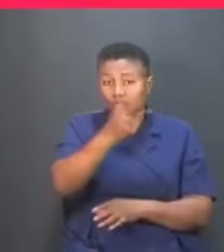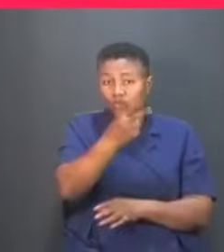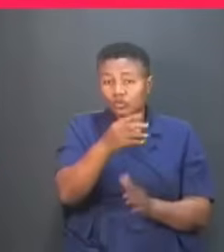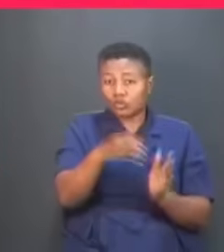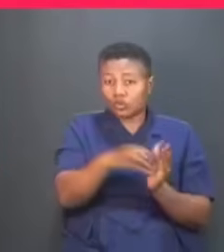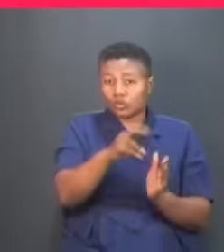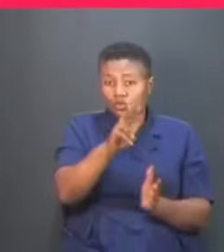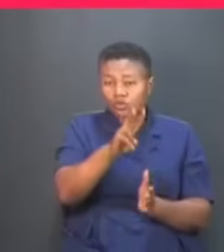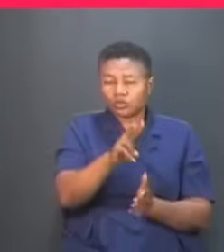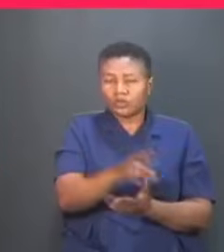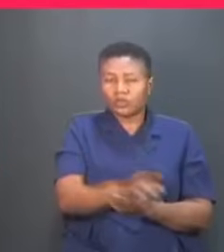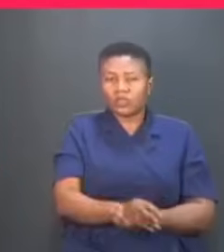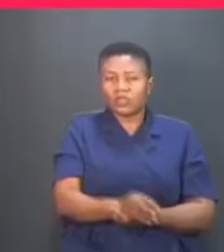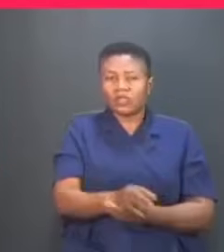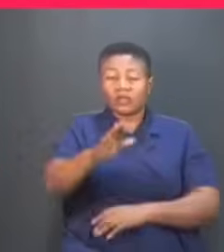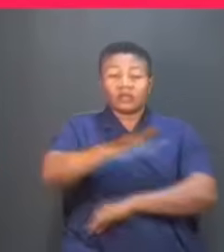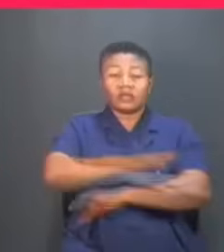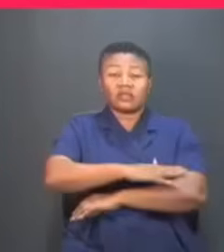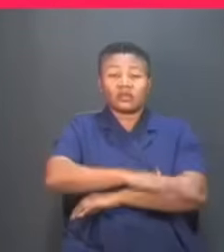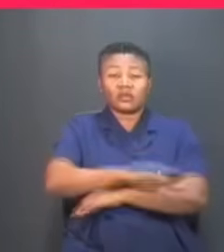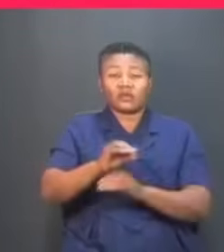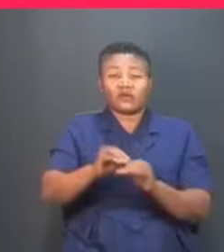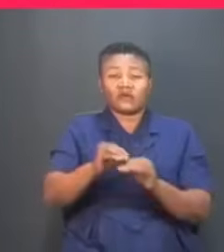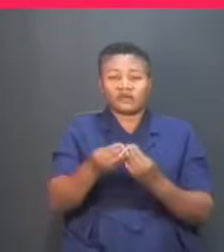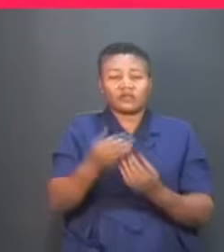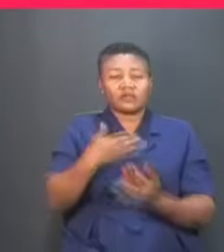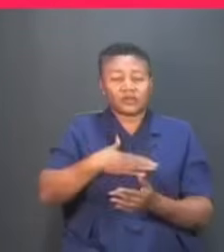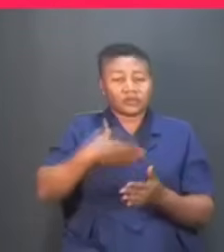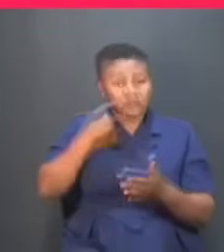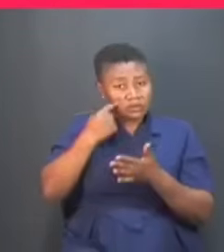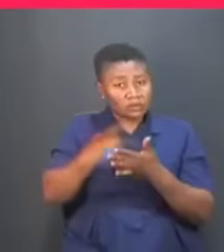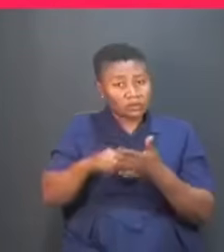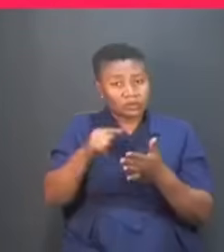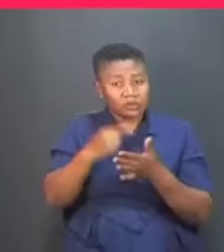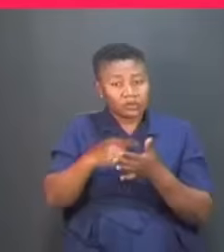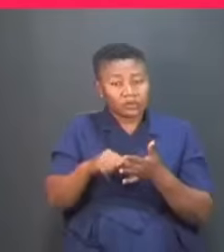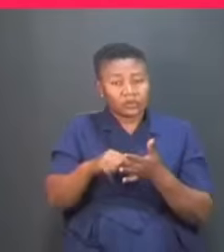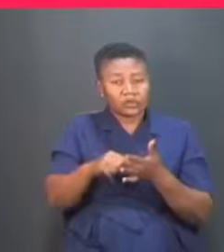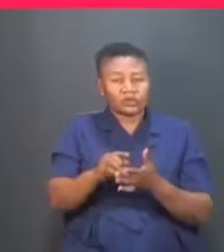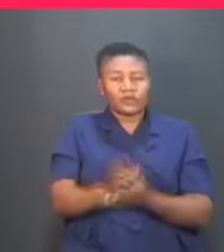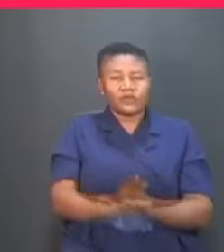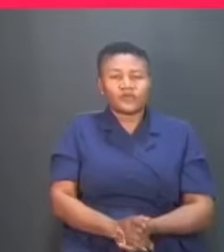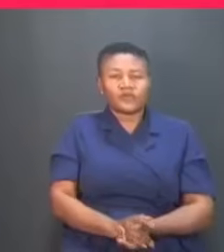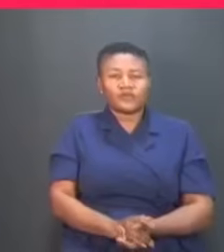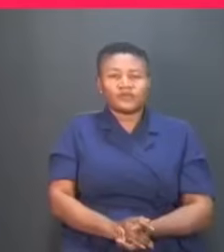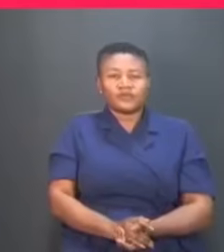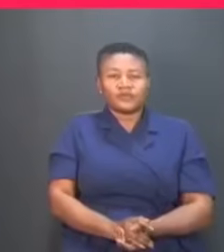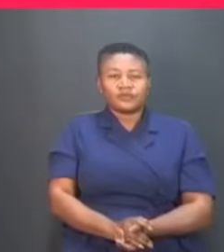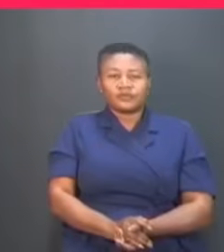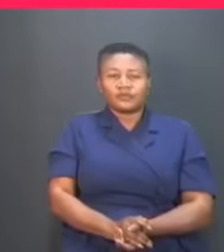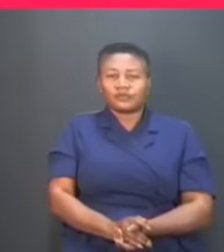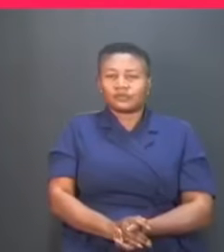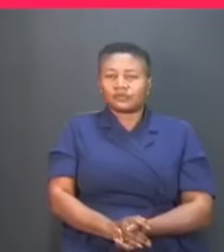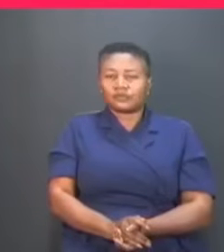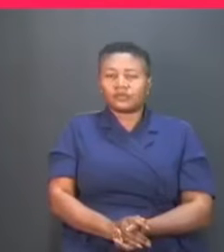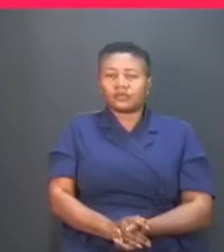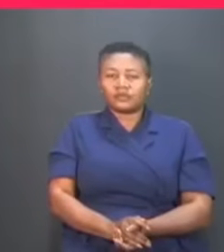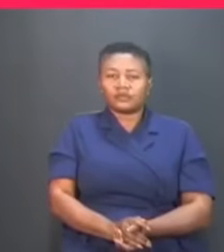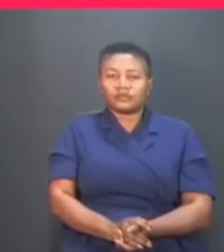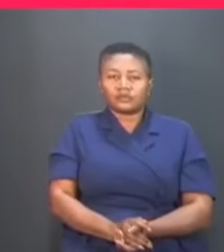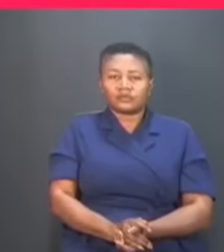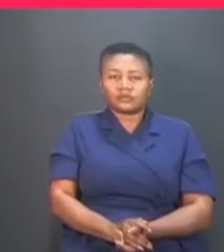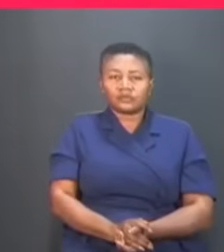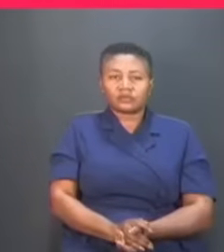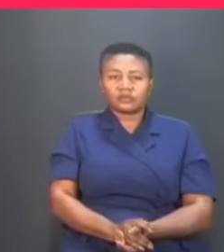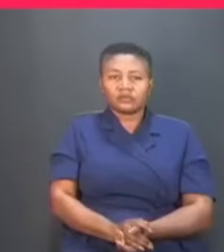Table office kindly cross-check and make the necessary corrections.